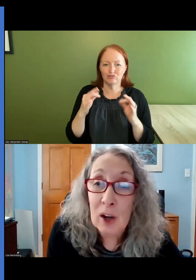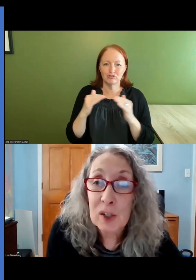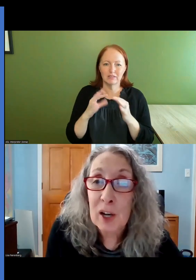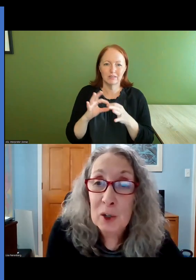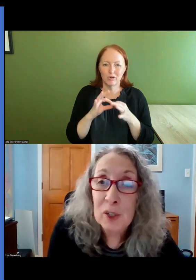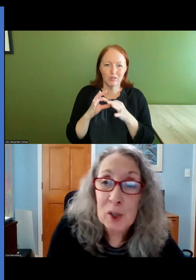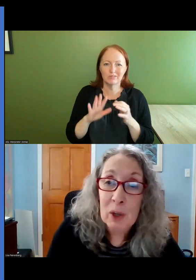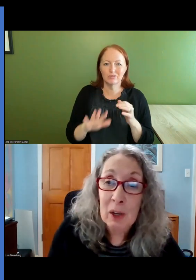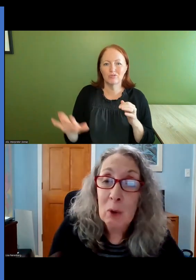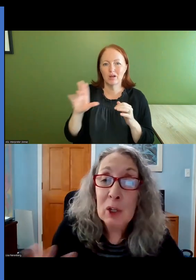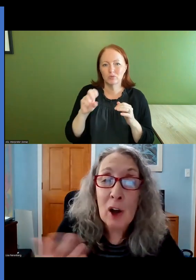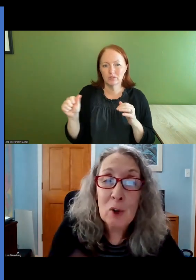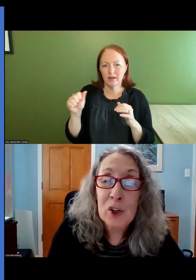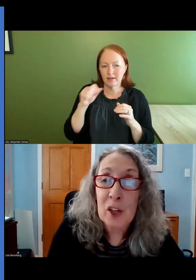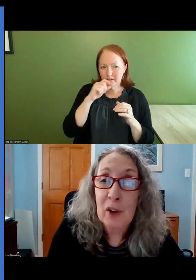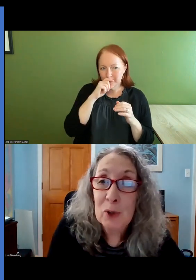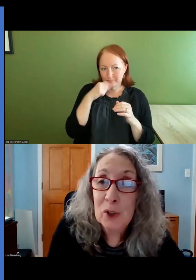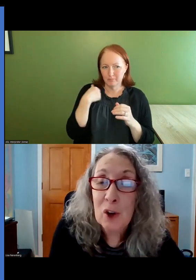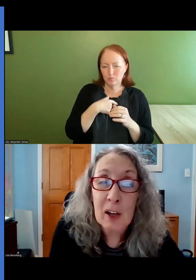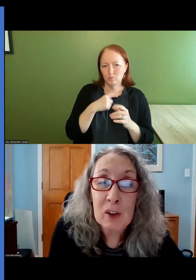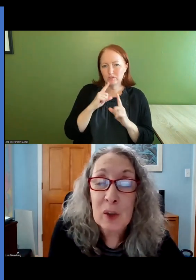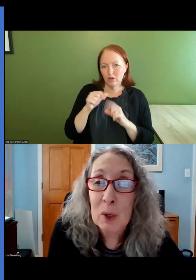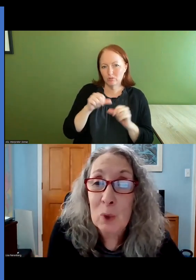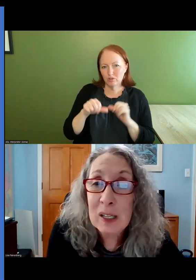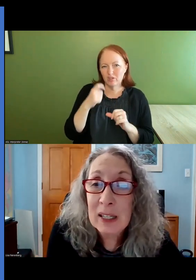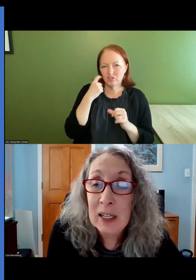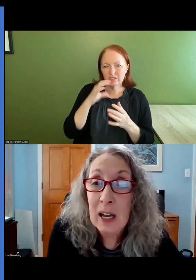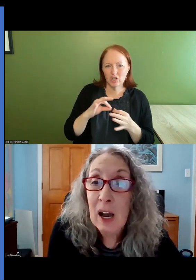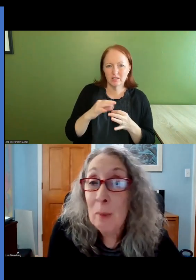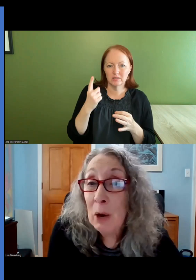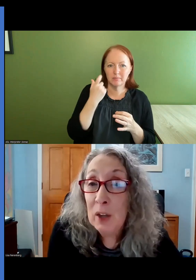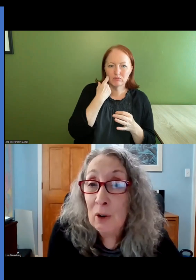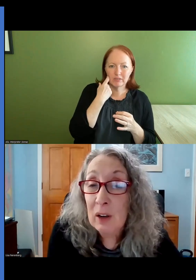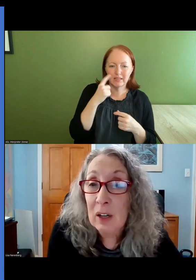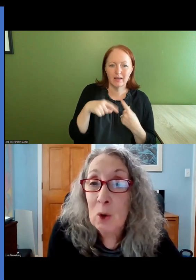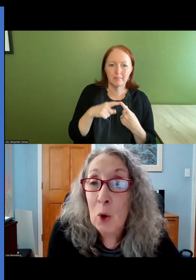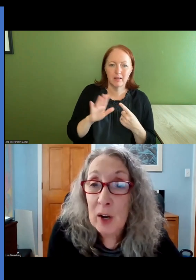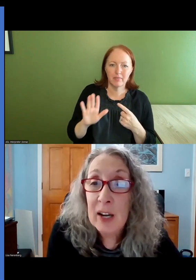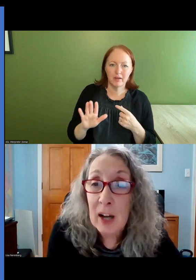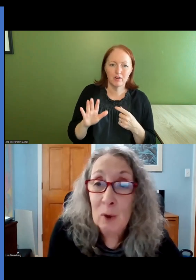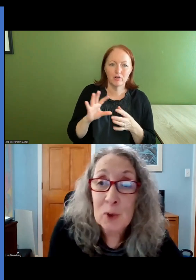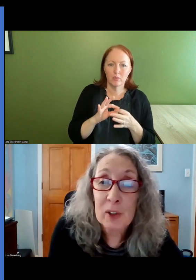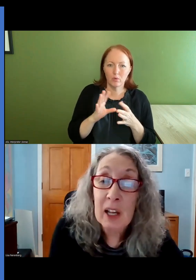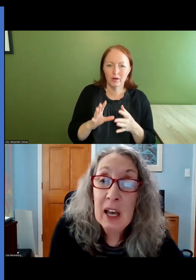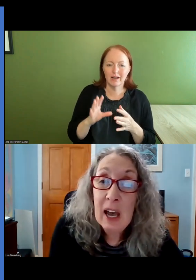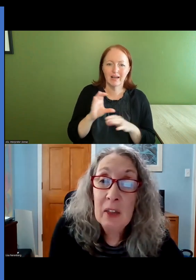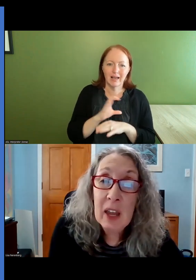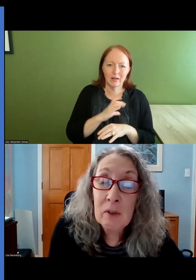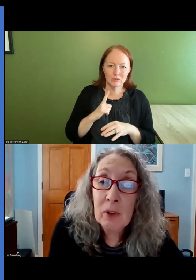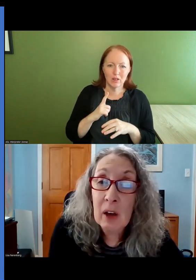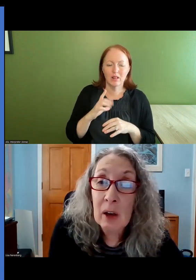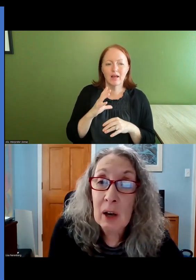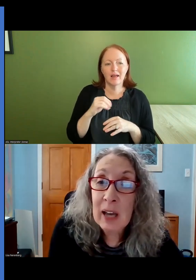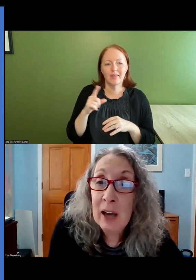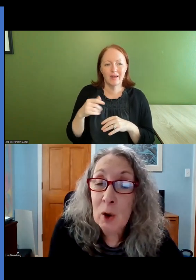coalitions across the country. So we talk to each other, and I was just talking to somebody recently about their coordinating council, and they